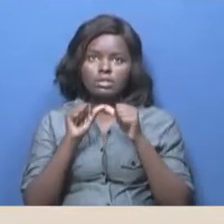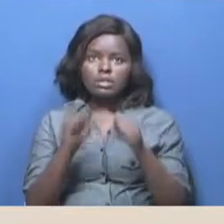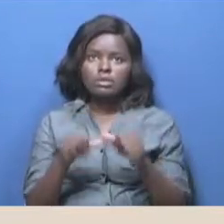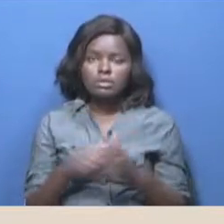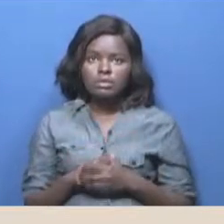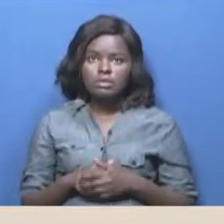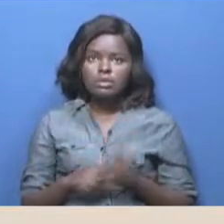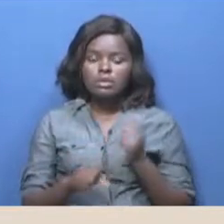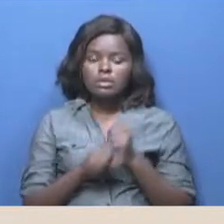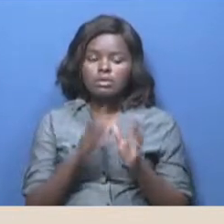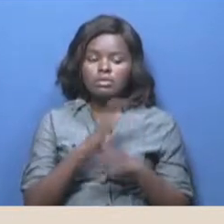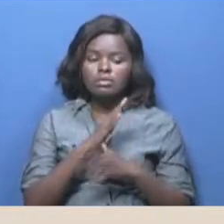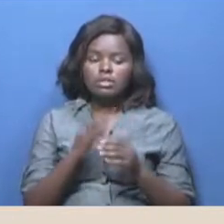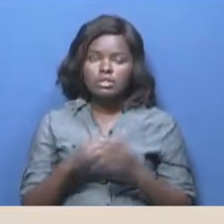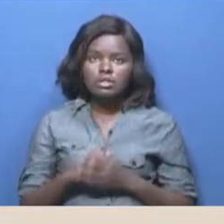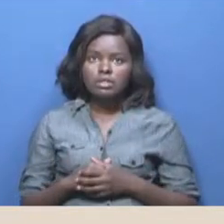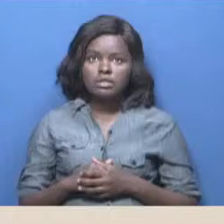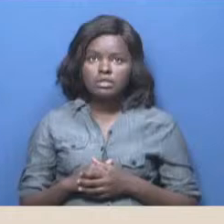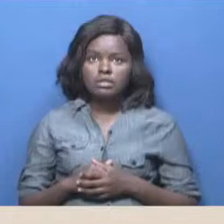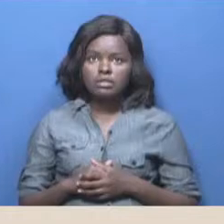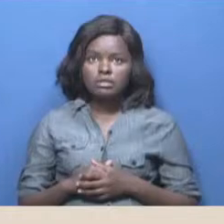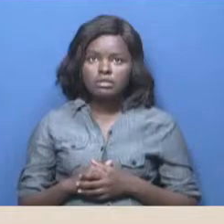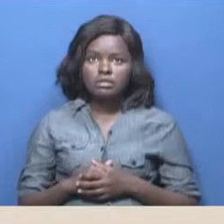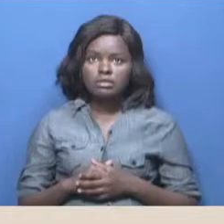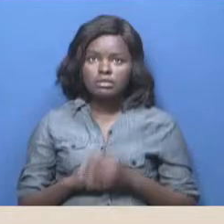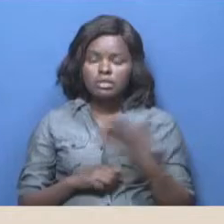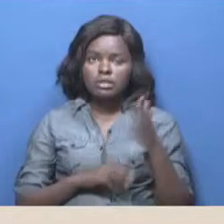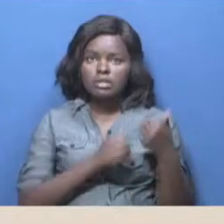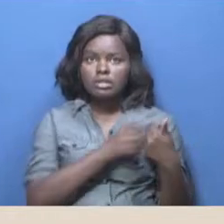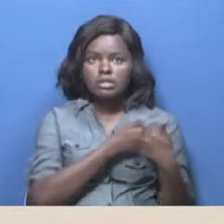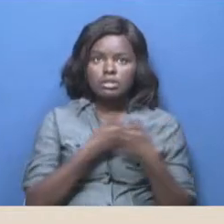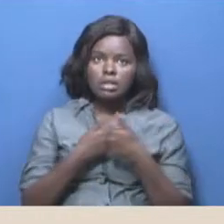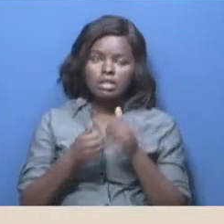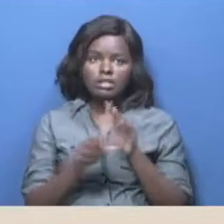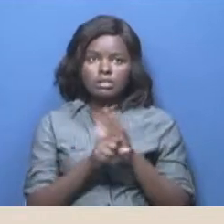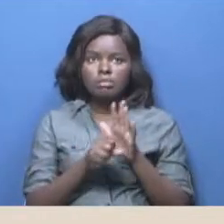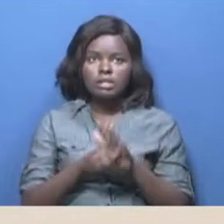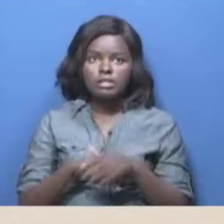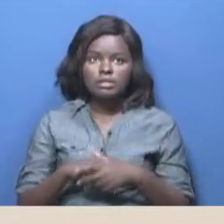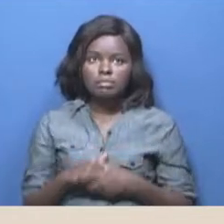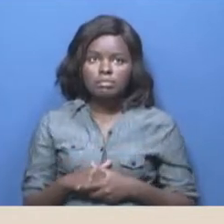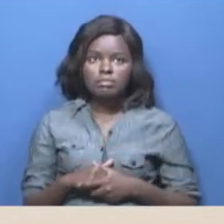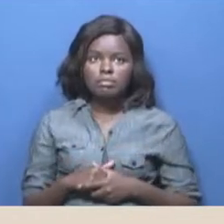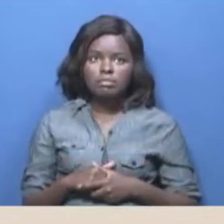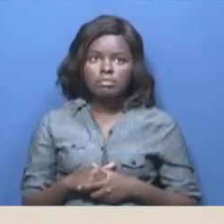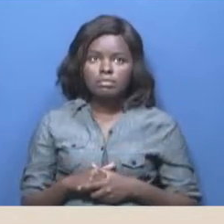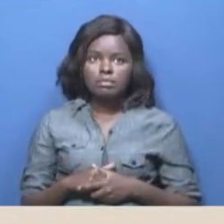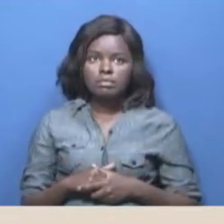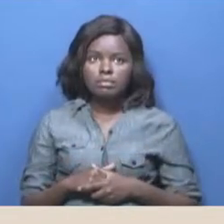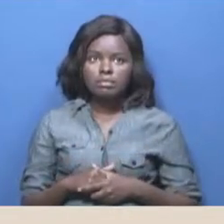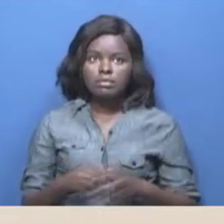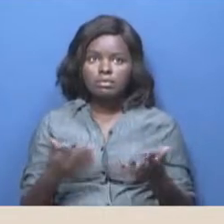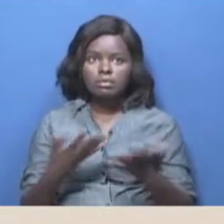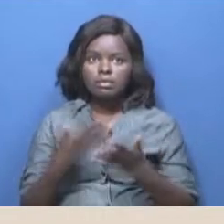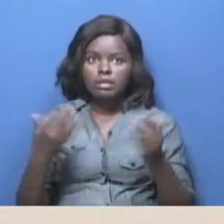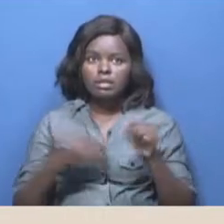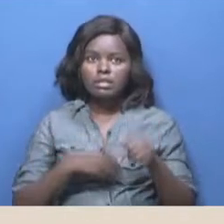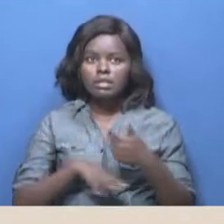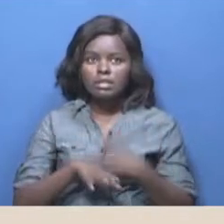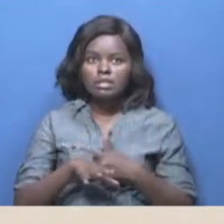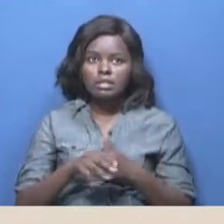do fishing. Hali ya magugu maji imekuwa ni changamoto zaidi, ambapo wakati huu ni